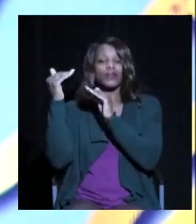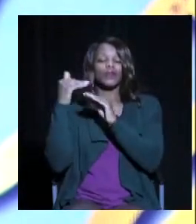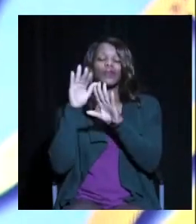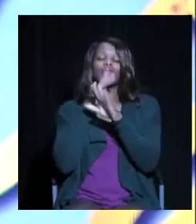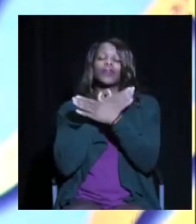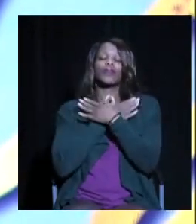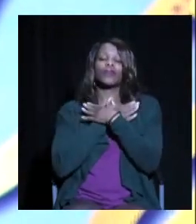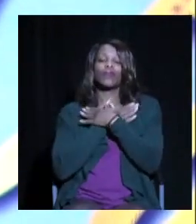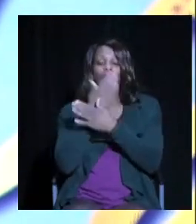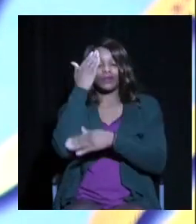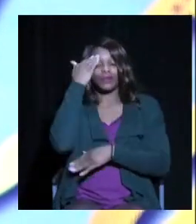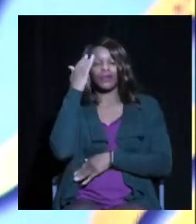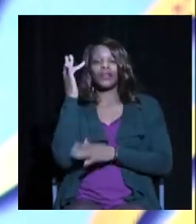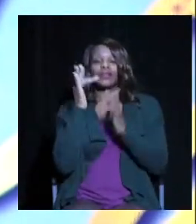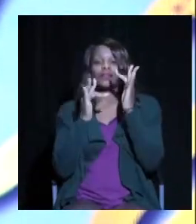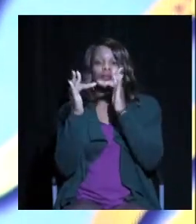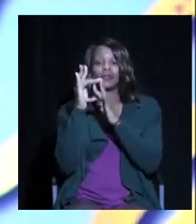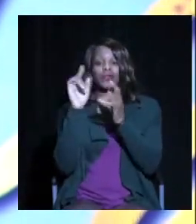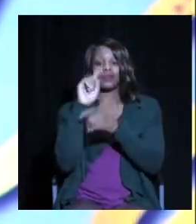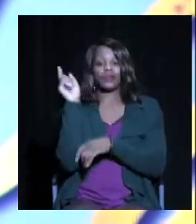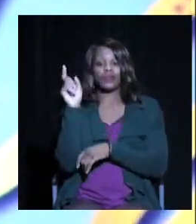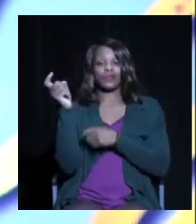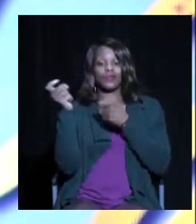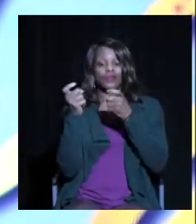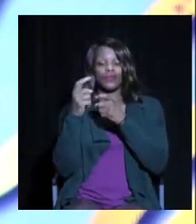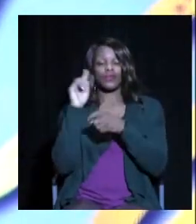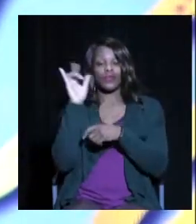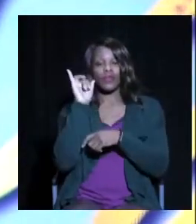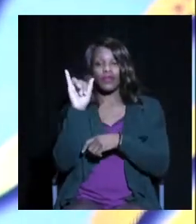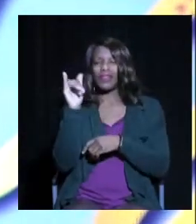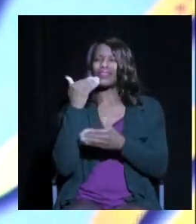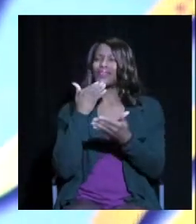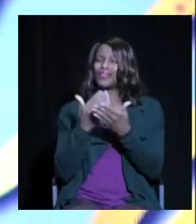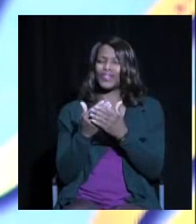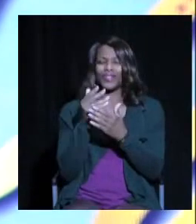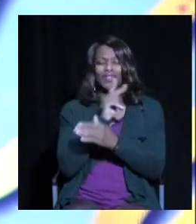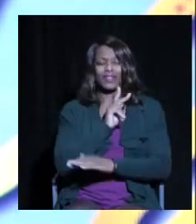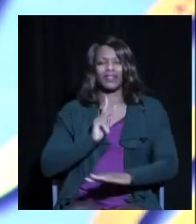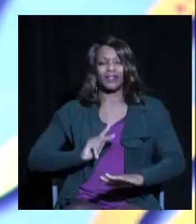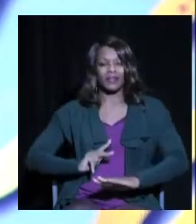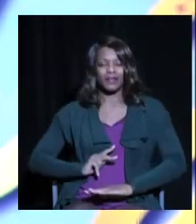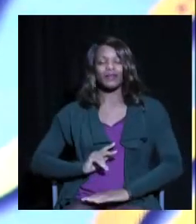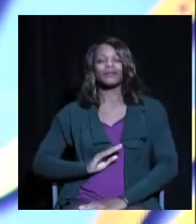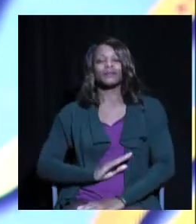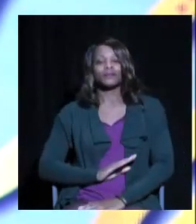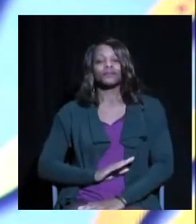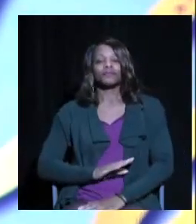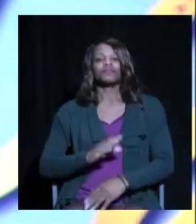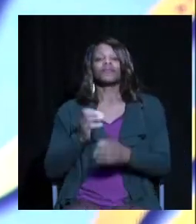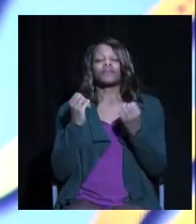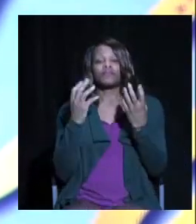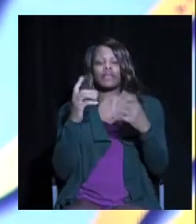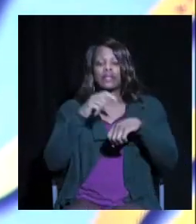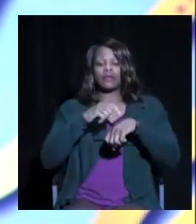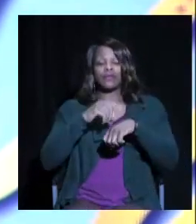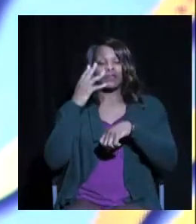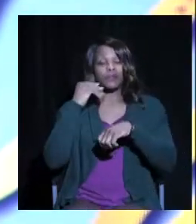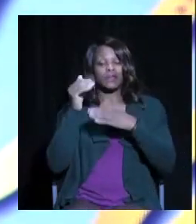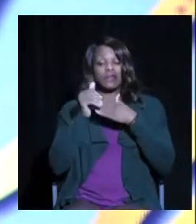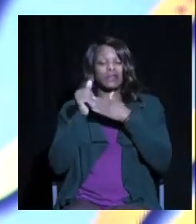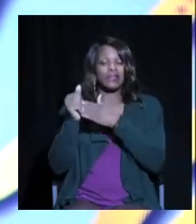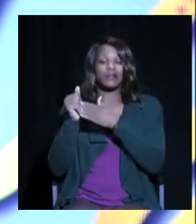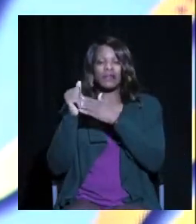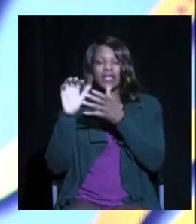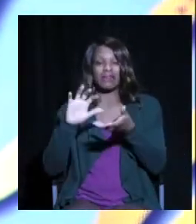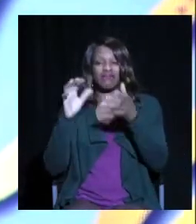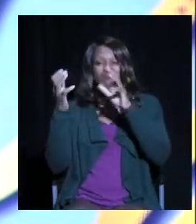that our king is in charge forever and that our king is good. So many times there's leadership that is corrupt, that lies, that just seeks